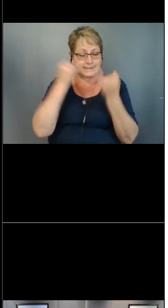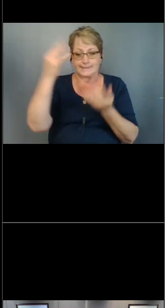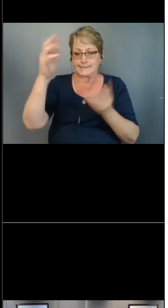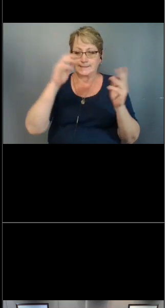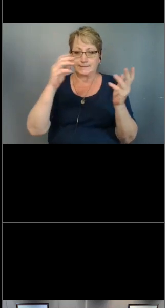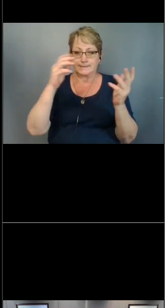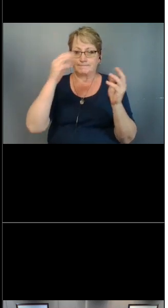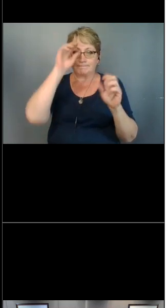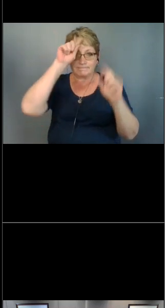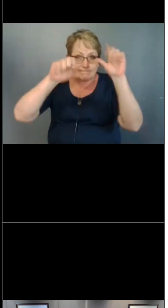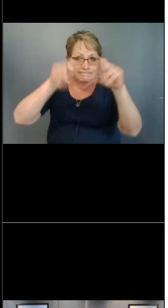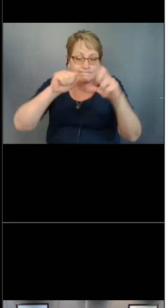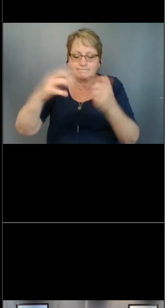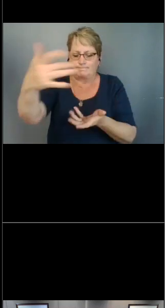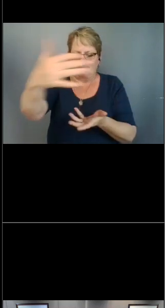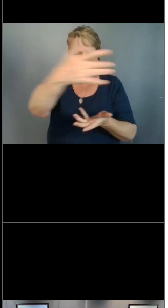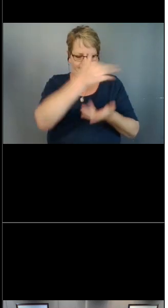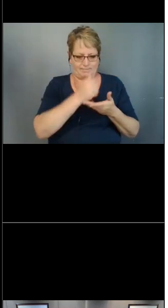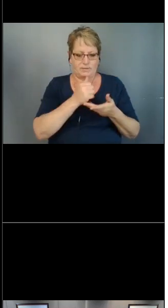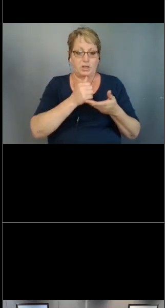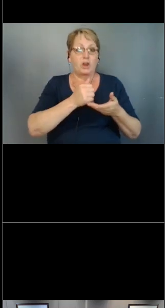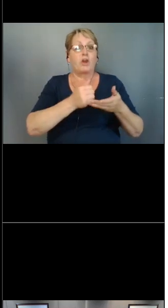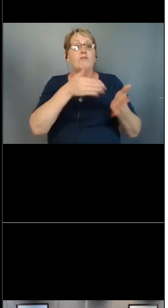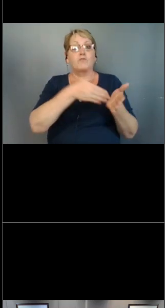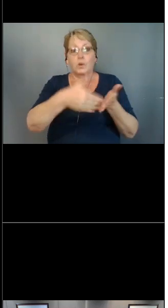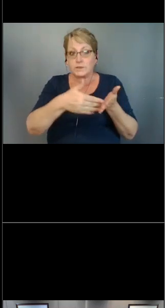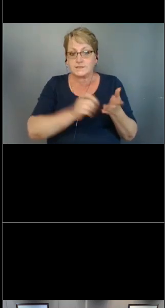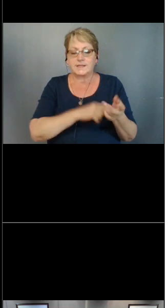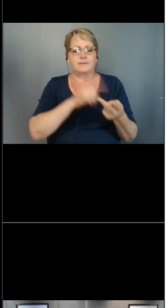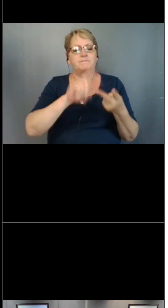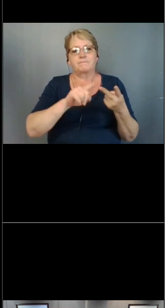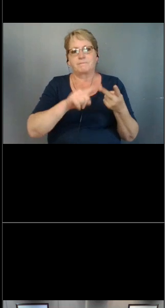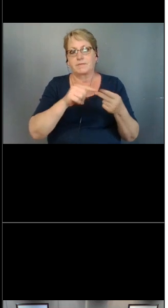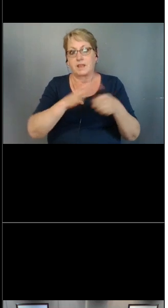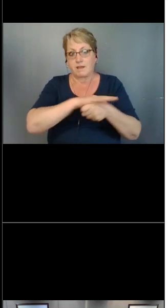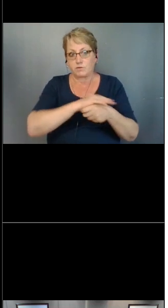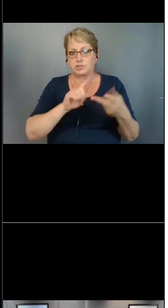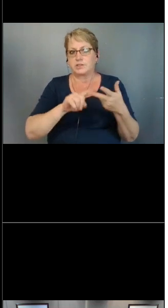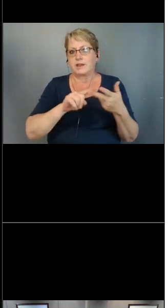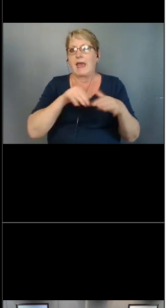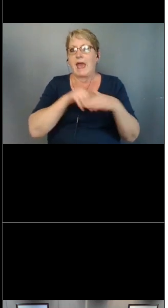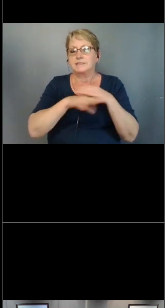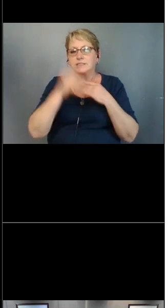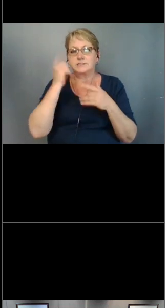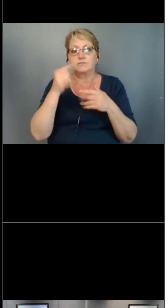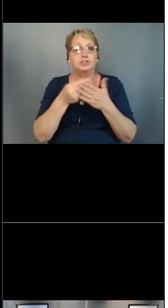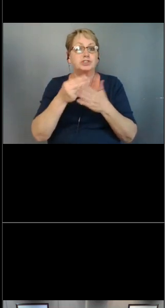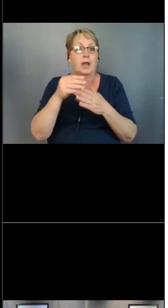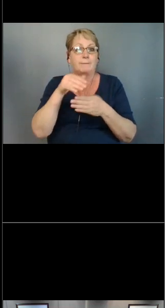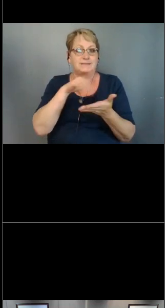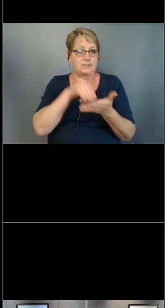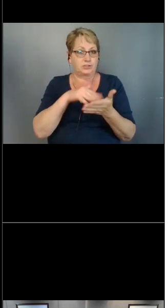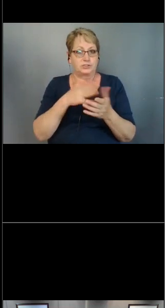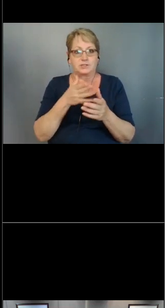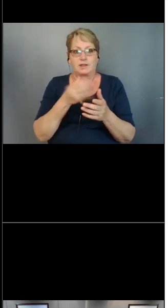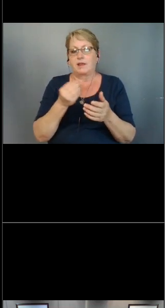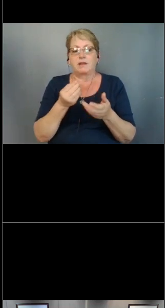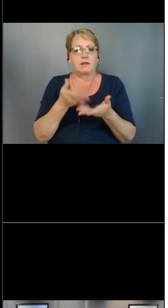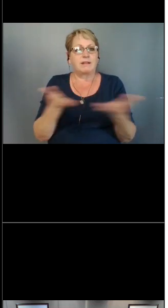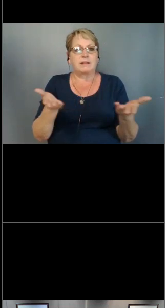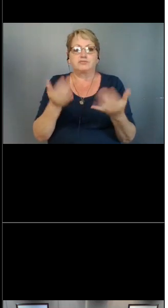comments were related to frequency, coverage, access to suburban job shopping centers, and employment generators that are not currently served by transit